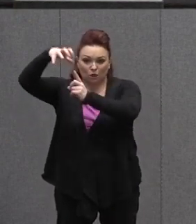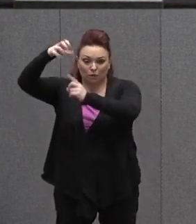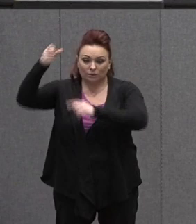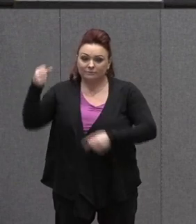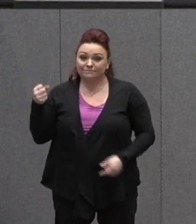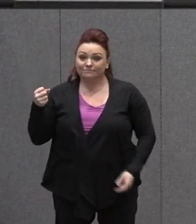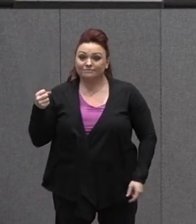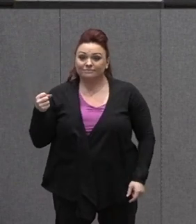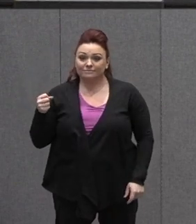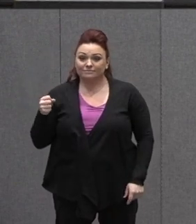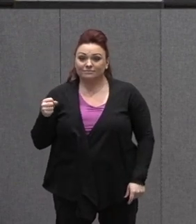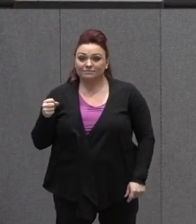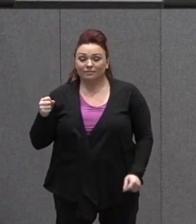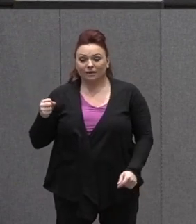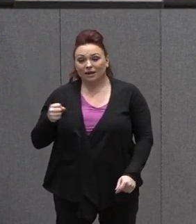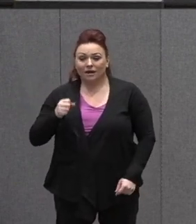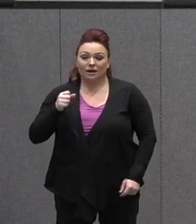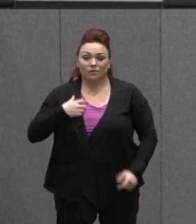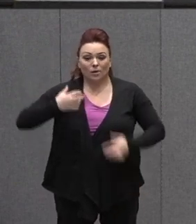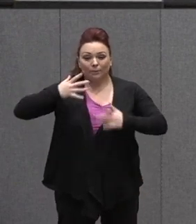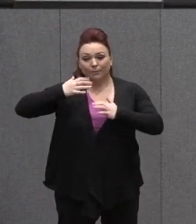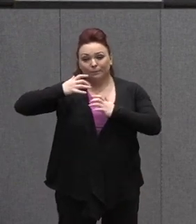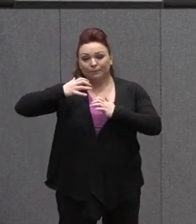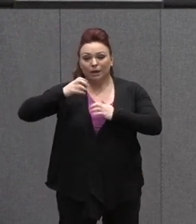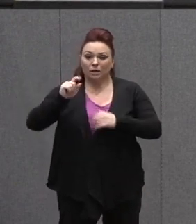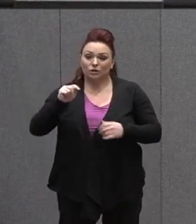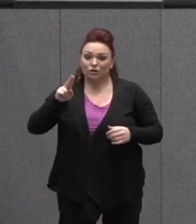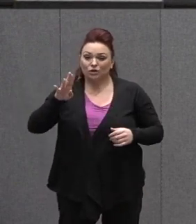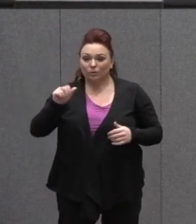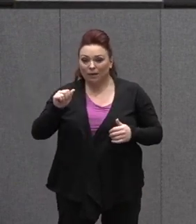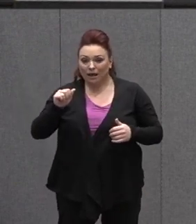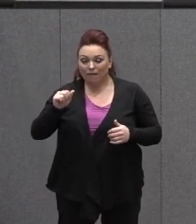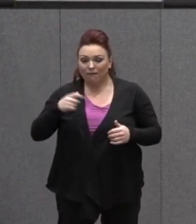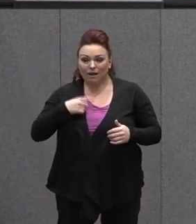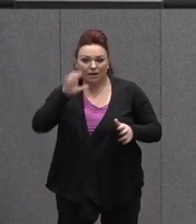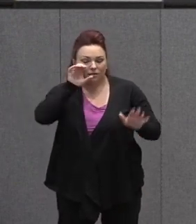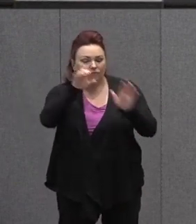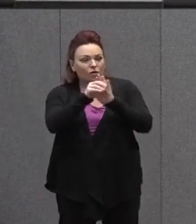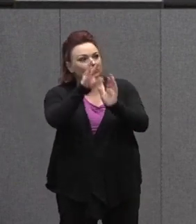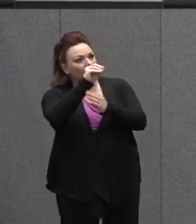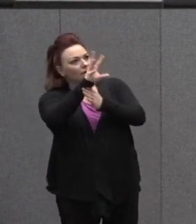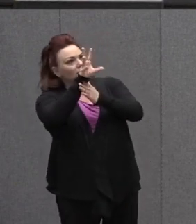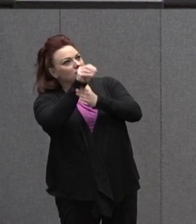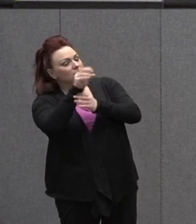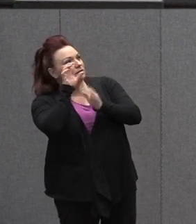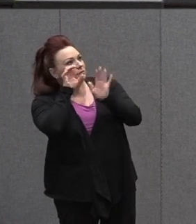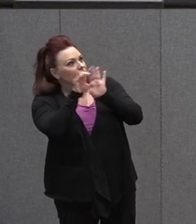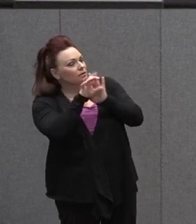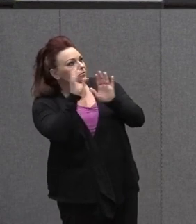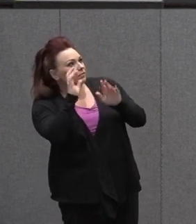somebody with a tuba, and somebody's taking a photograph of the tree.